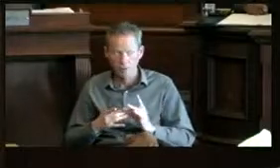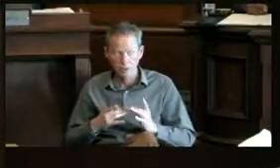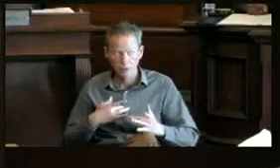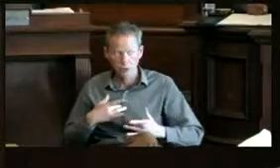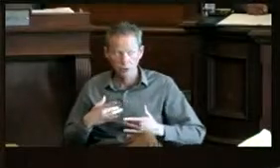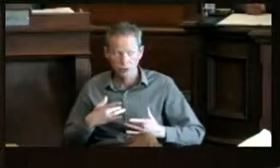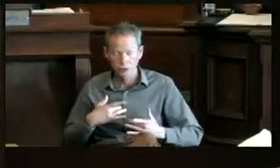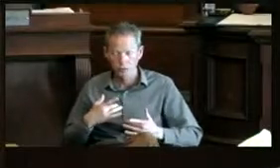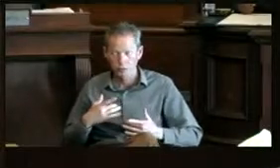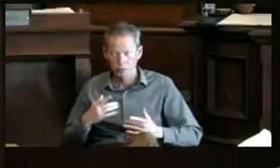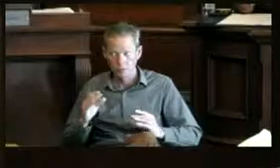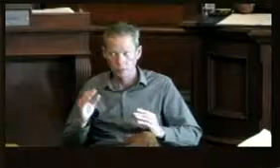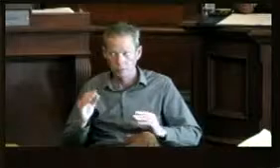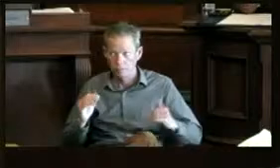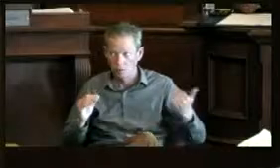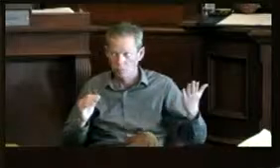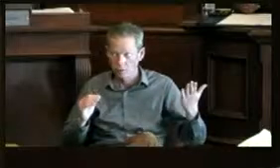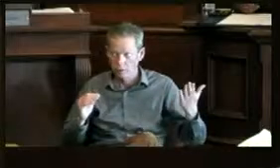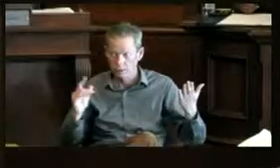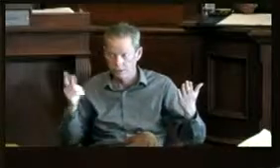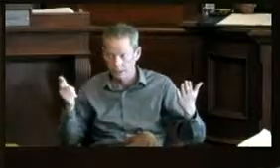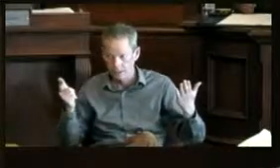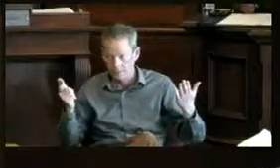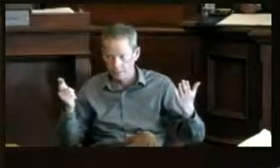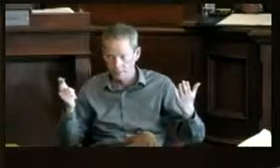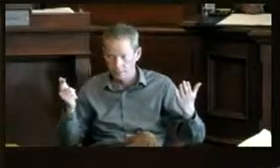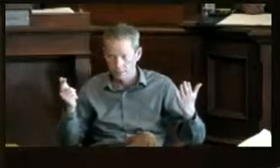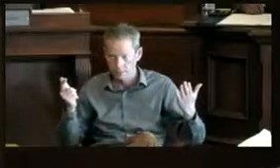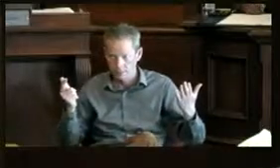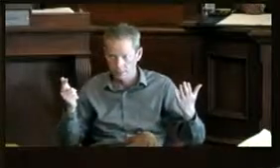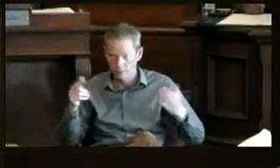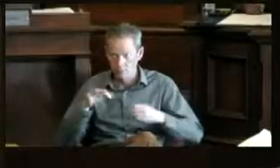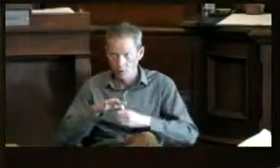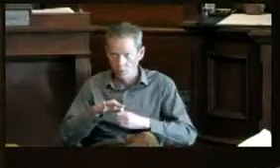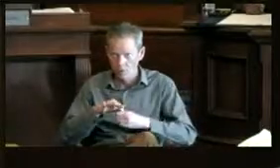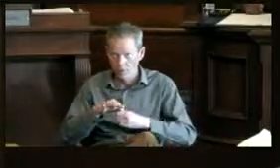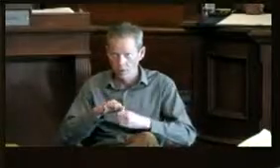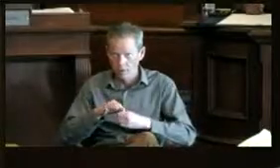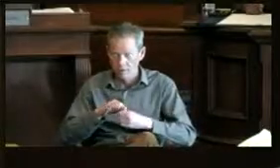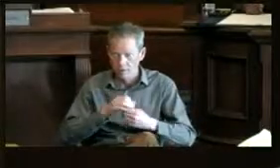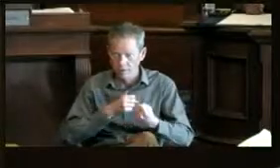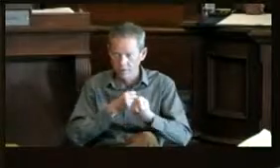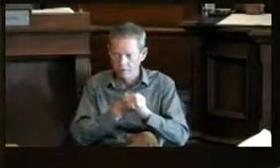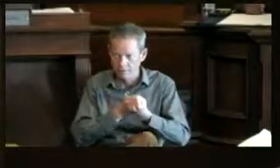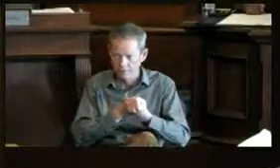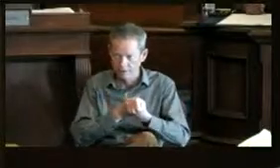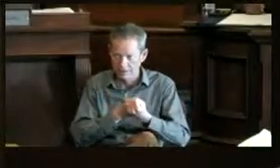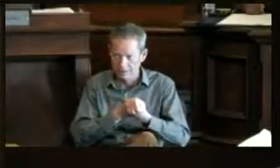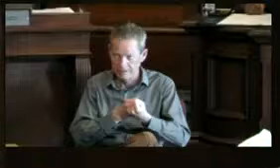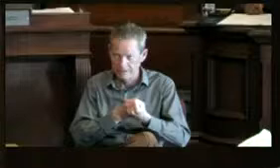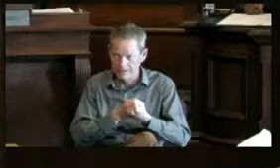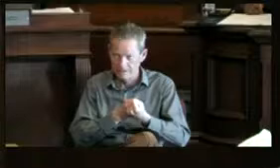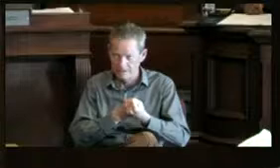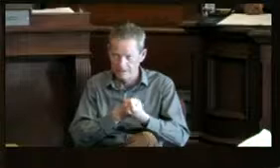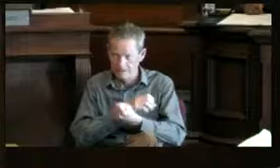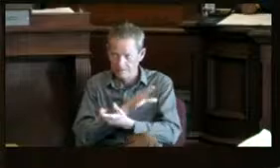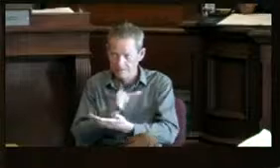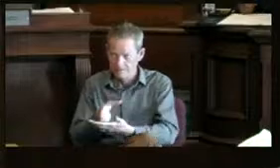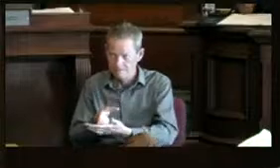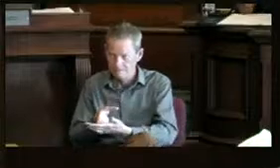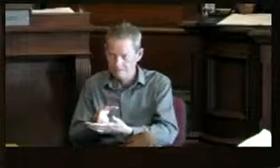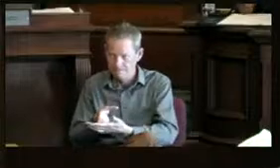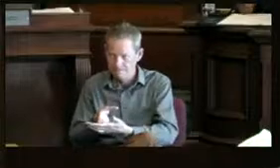concerns? Seeing none, I need Move a it. And second. Second. Moved and seconded, and now we vote. All in favor of introductory number 89, please say aye. Aye.